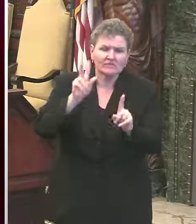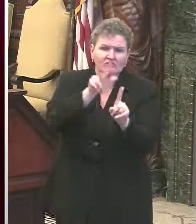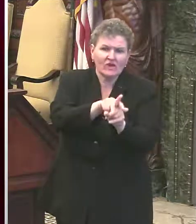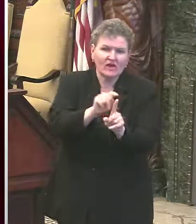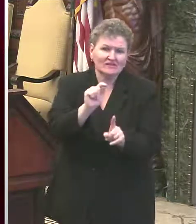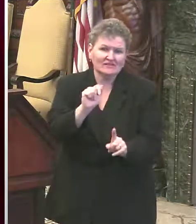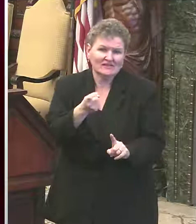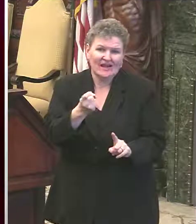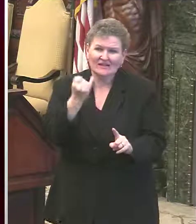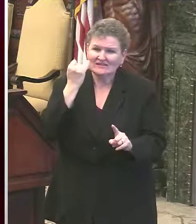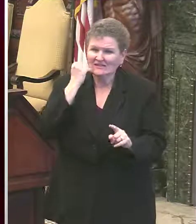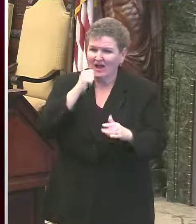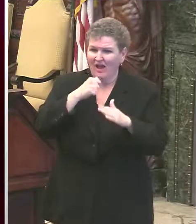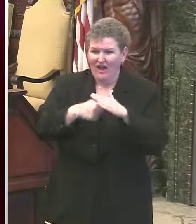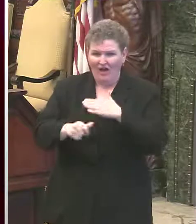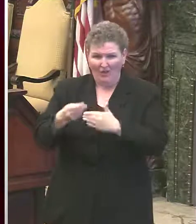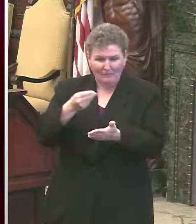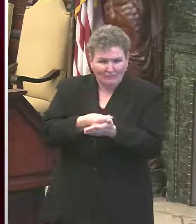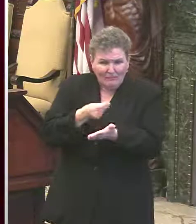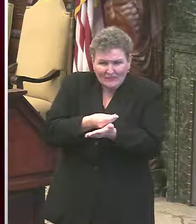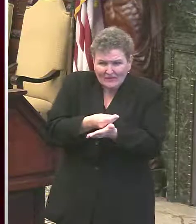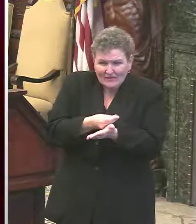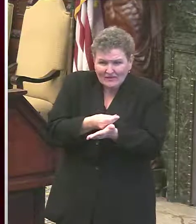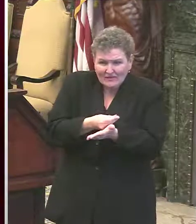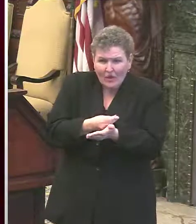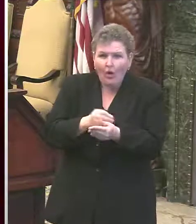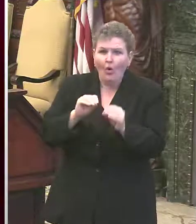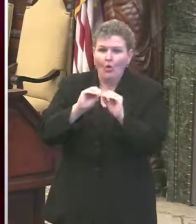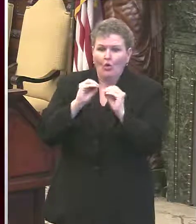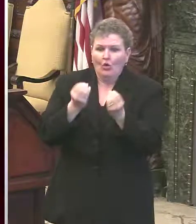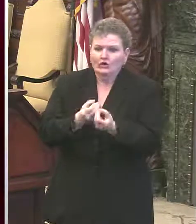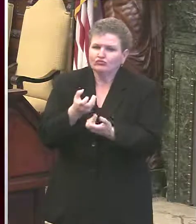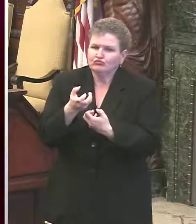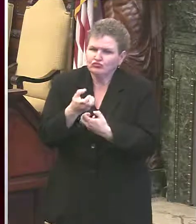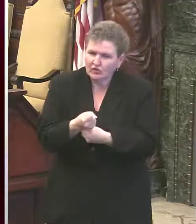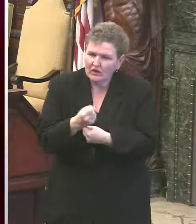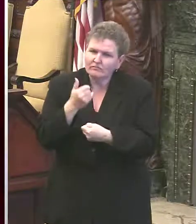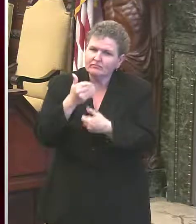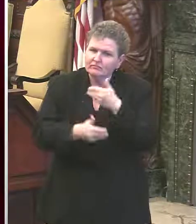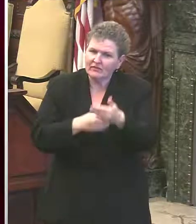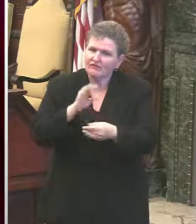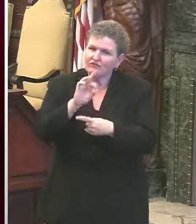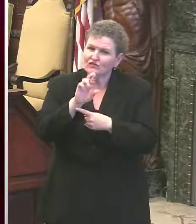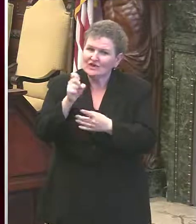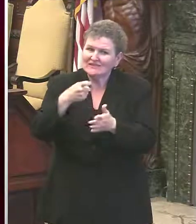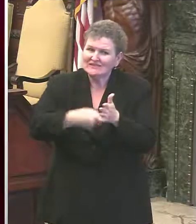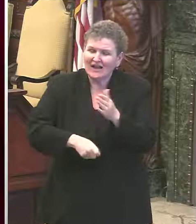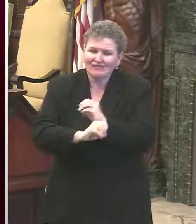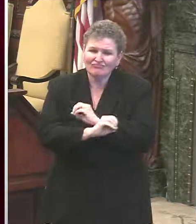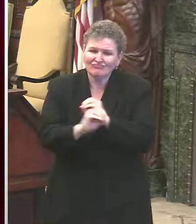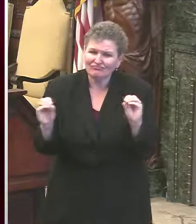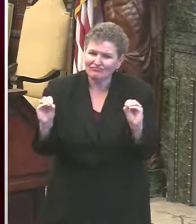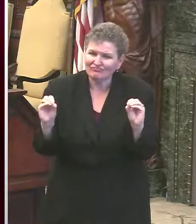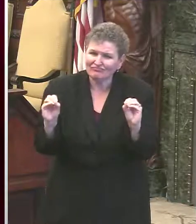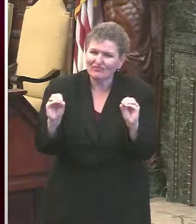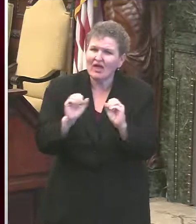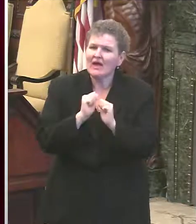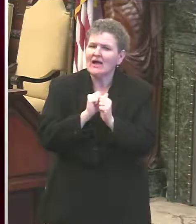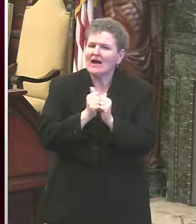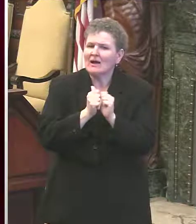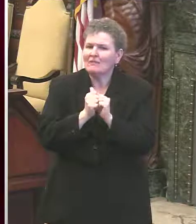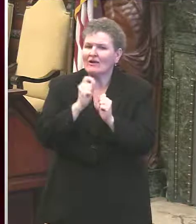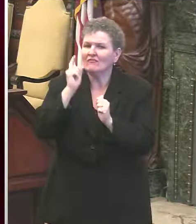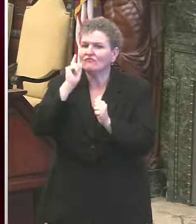you money. There are trusted organizations who can help for free. Go to the Campaign for Working Families website to schedule